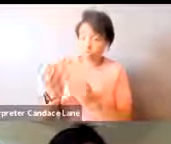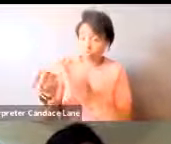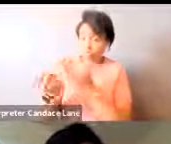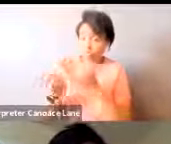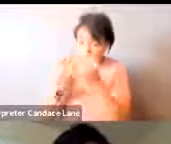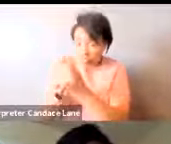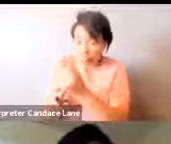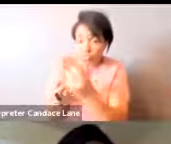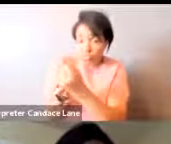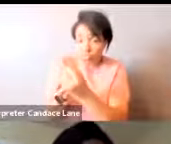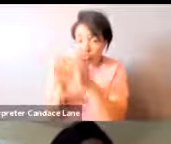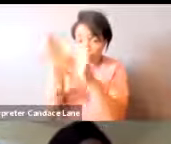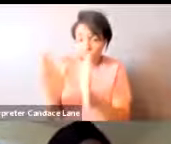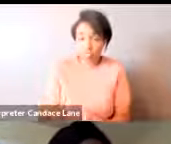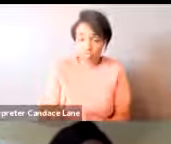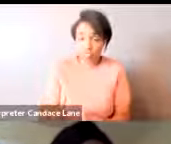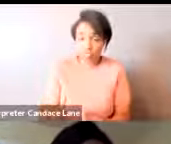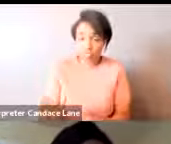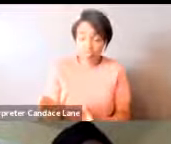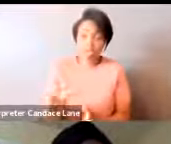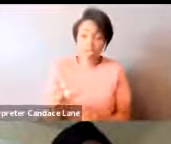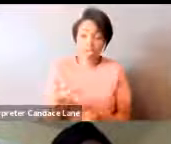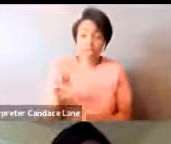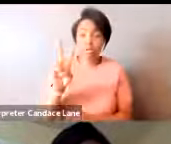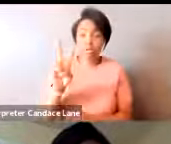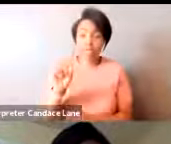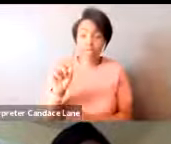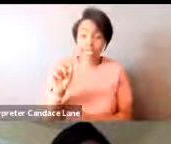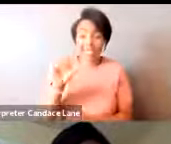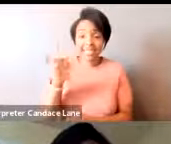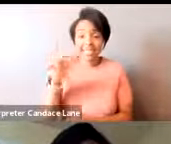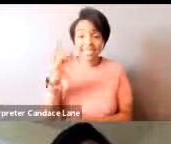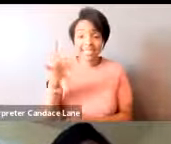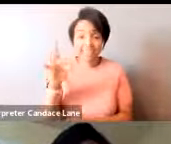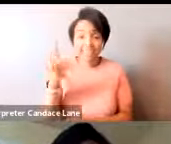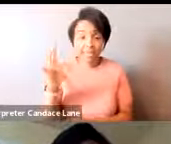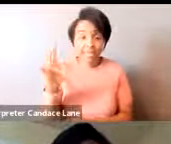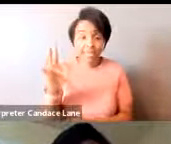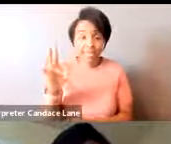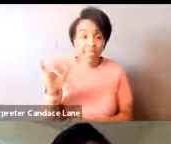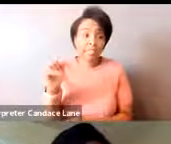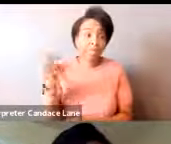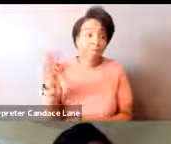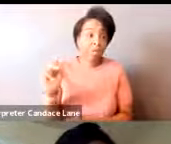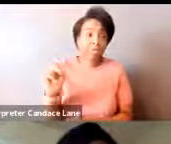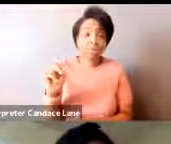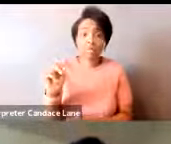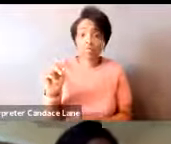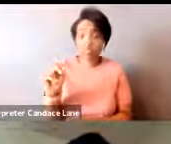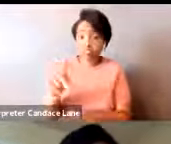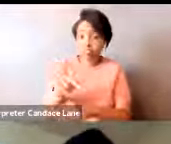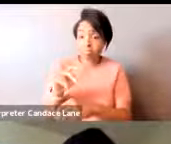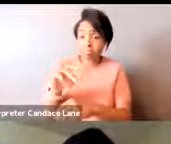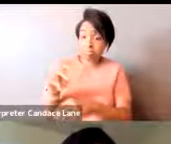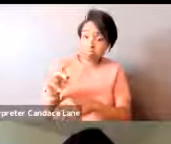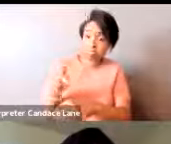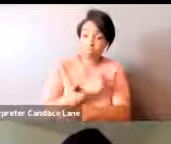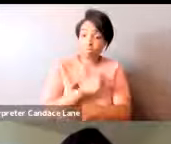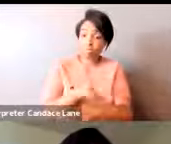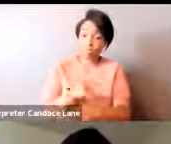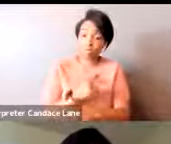the 2017 Jackson Poetry Prize. And she is the author of A